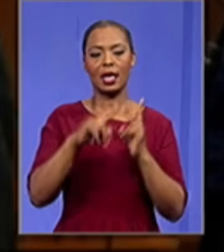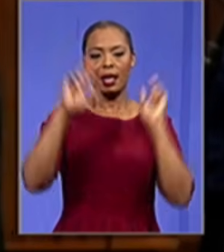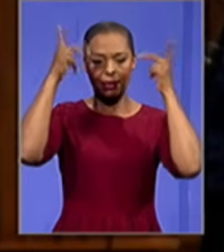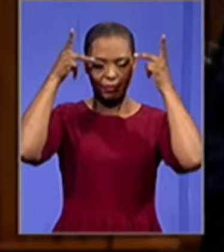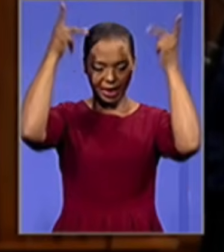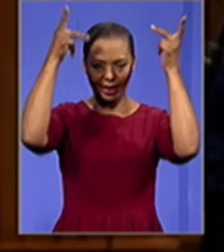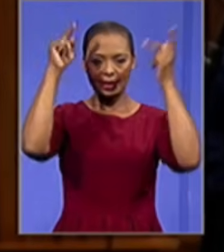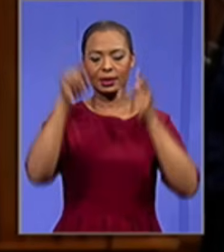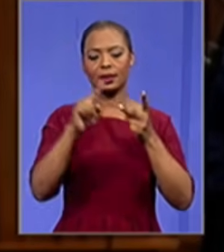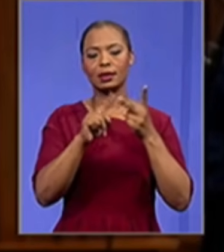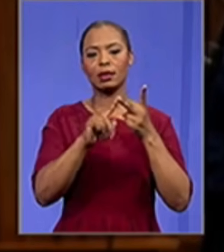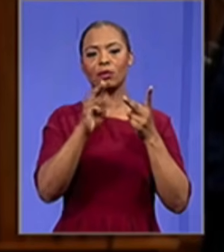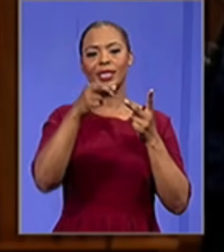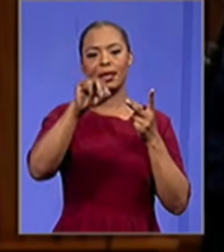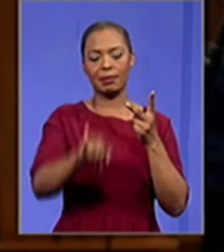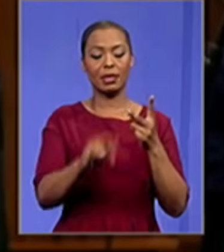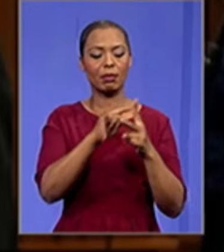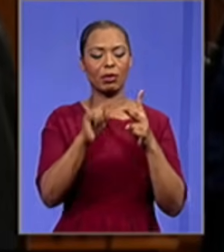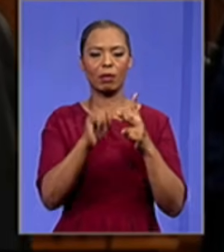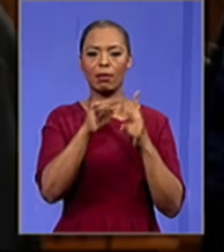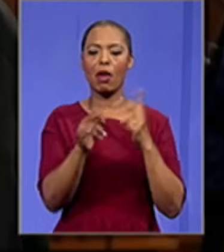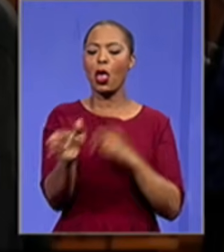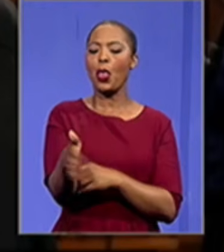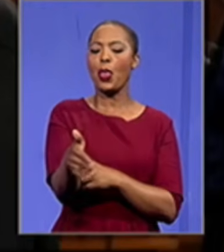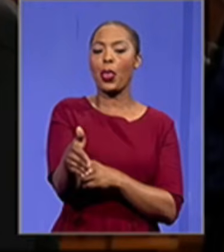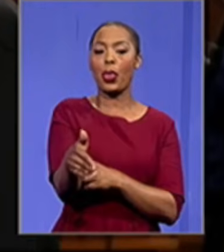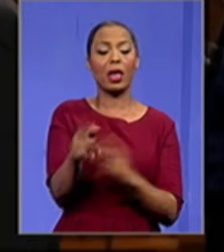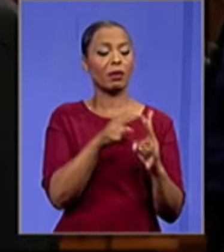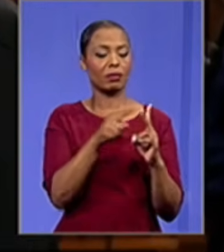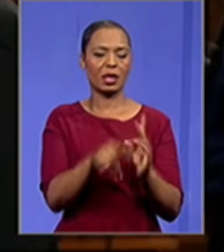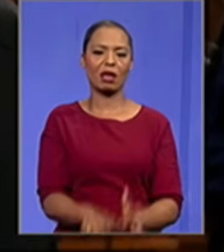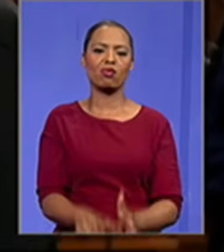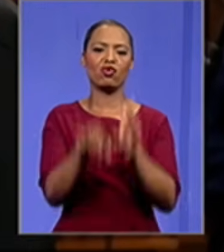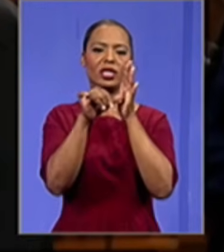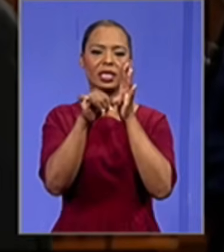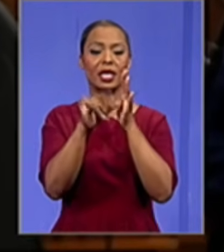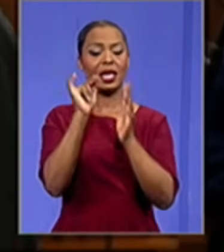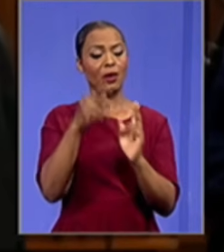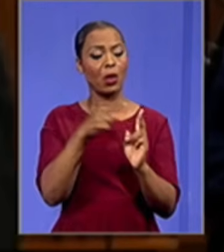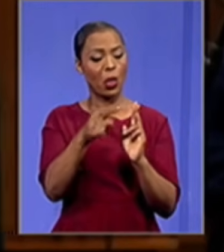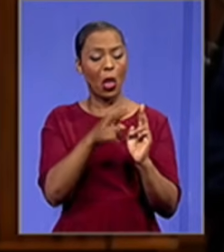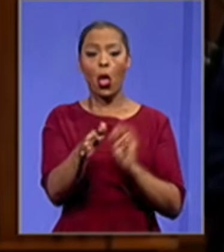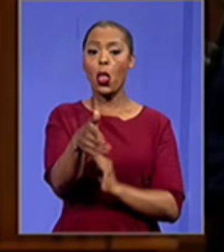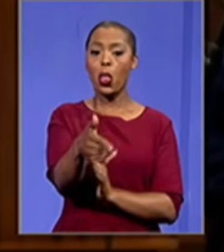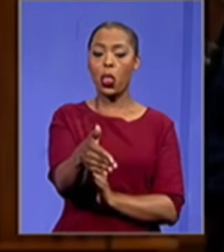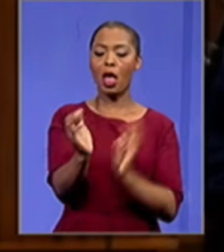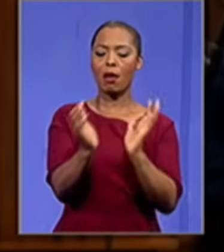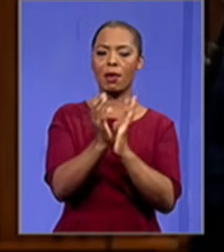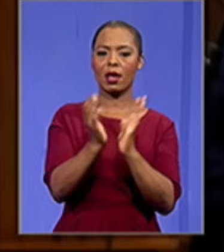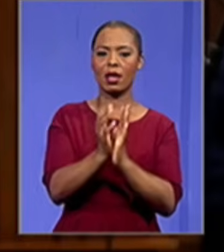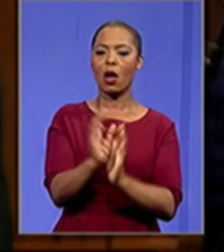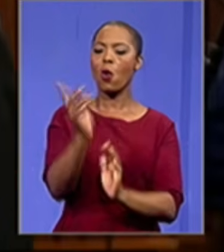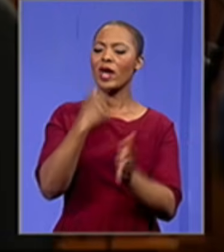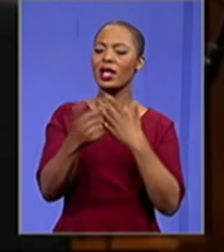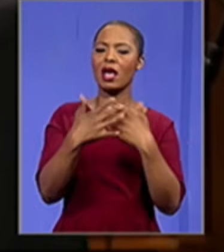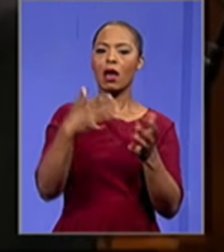quintessentially important people. And even in respect of those two, if they're not present, what you say